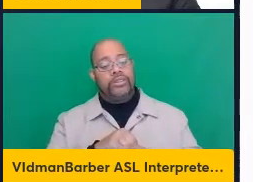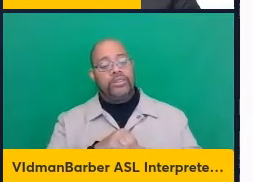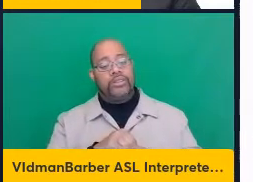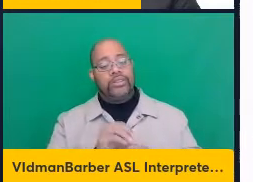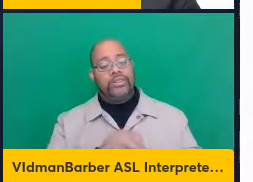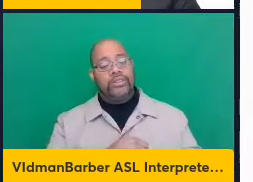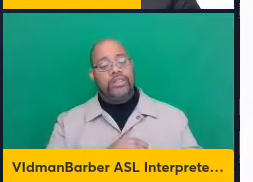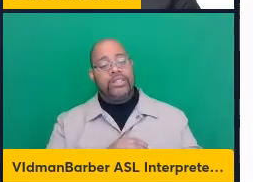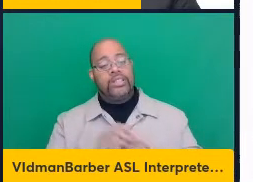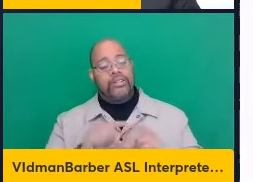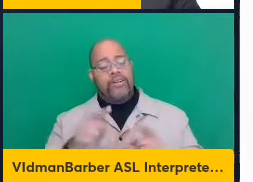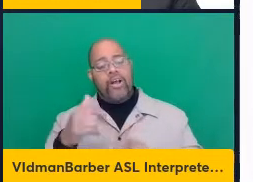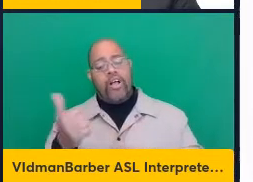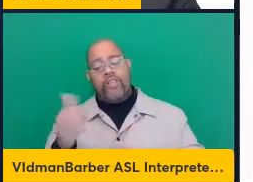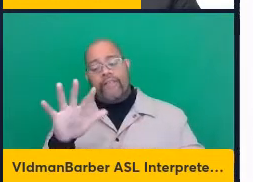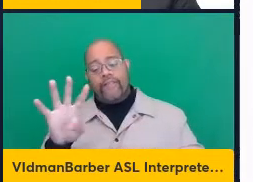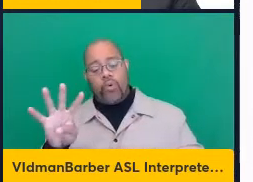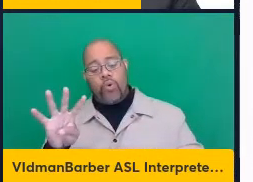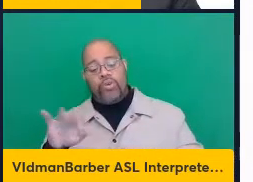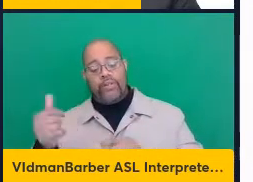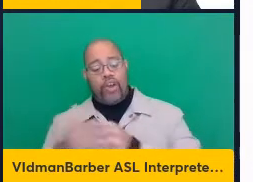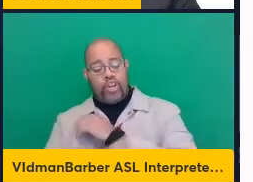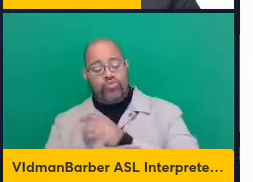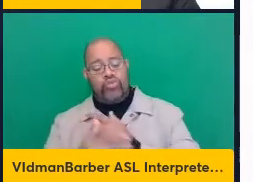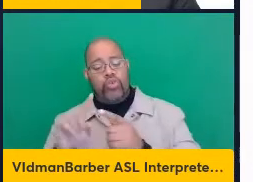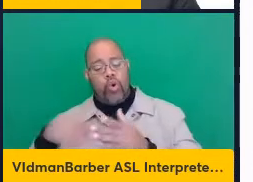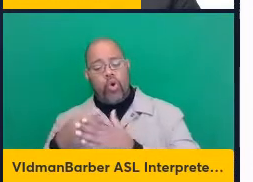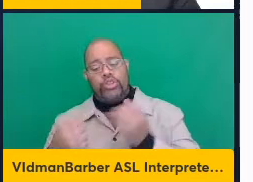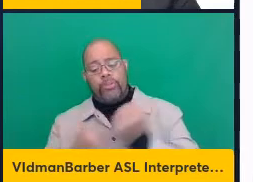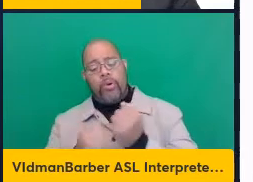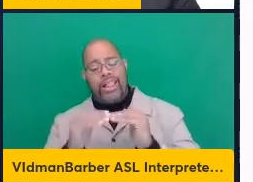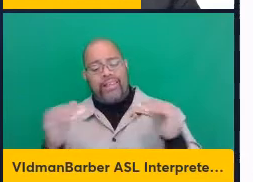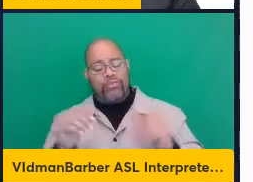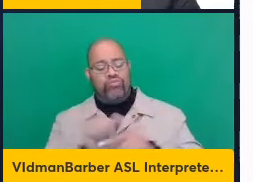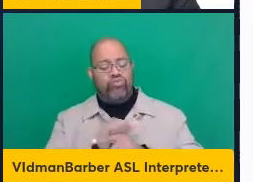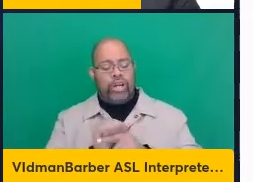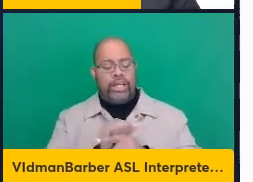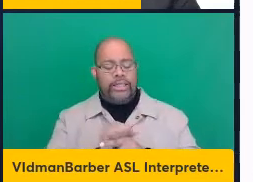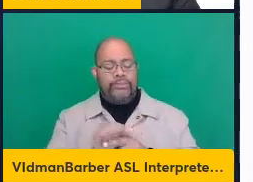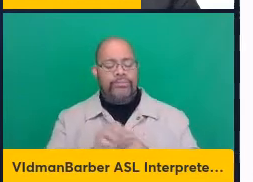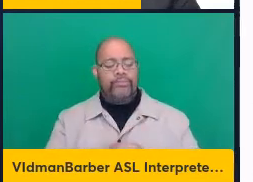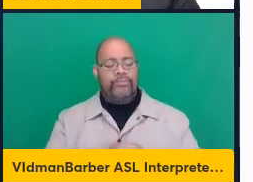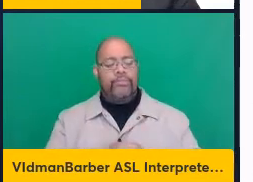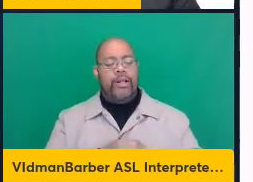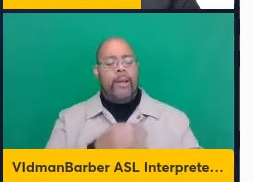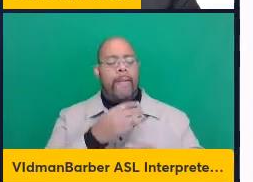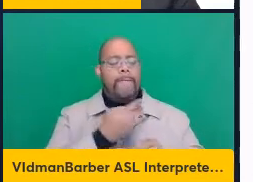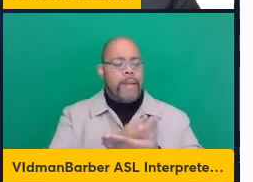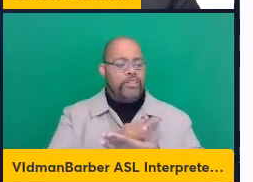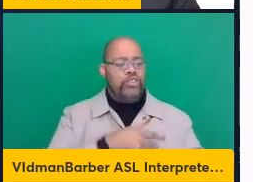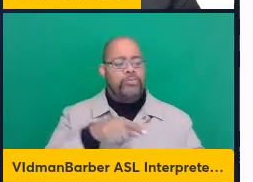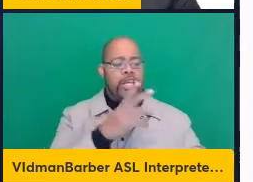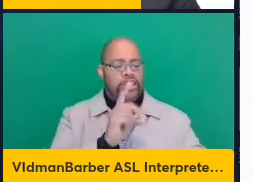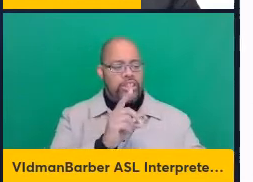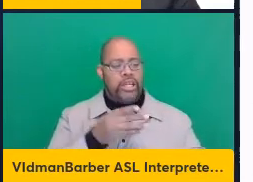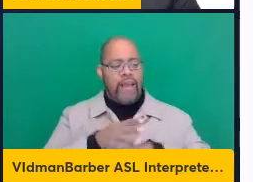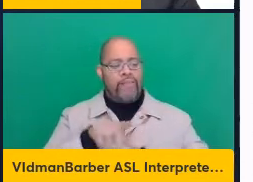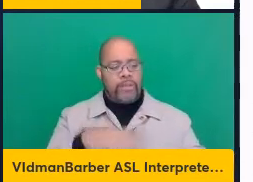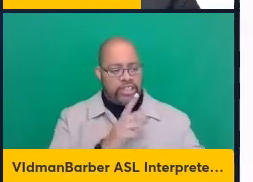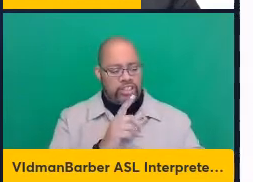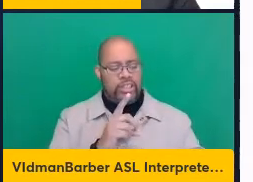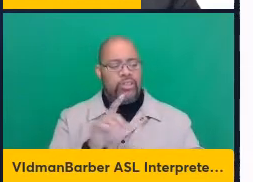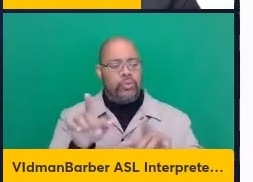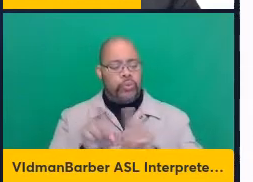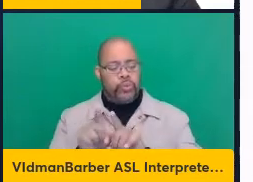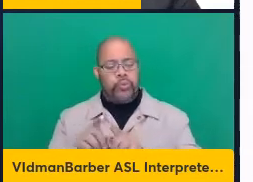54 African countries. And these also supported all levels of training, master's, PhD, postdoc, and so on and so forth, as well